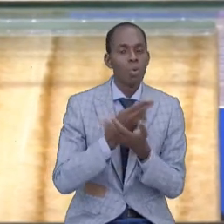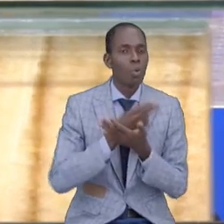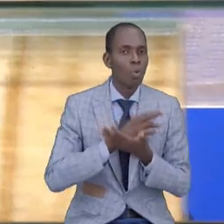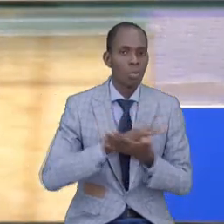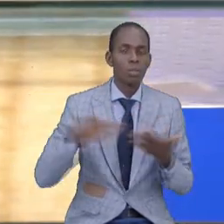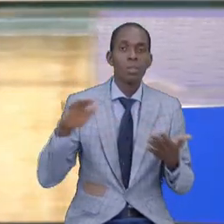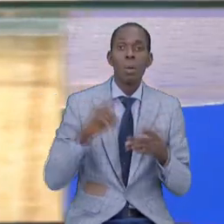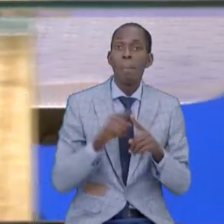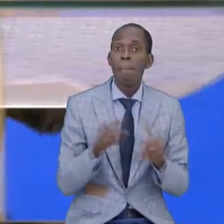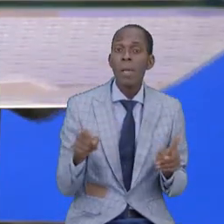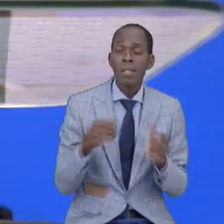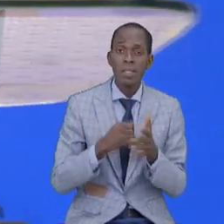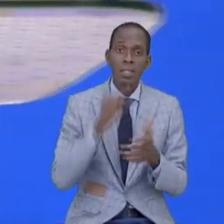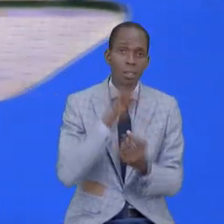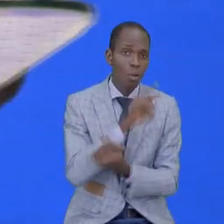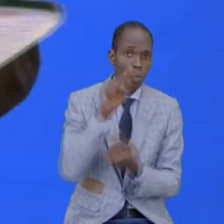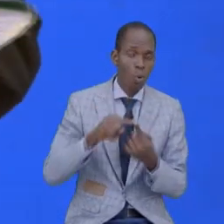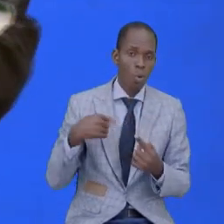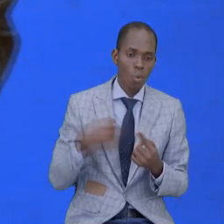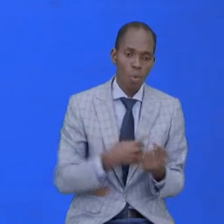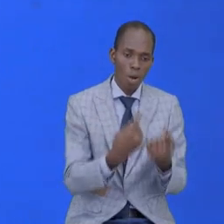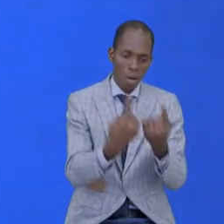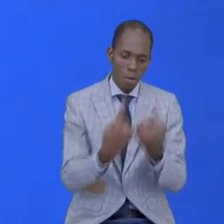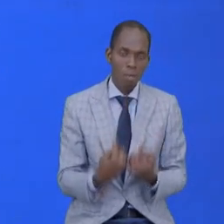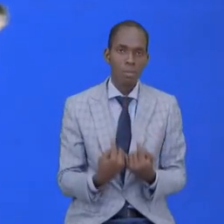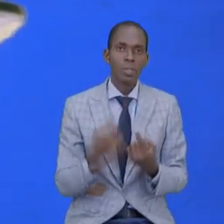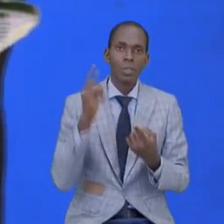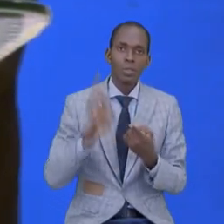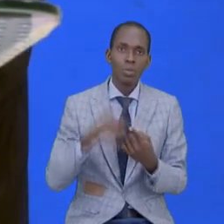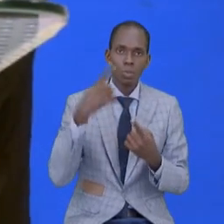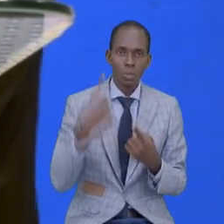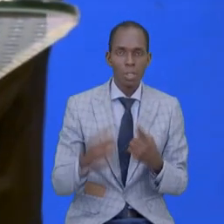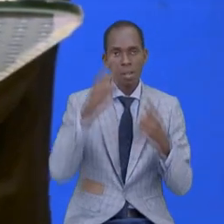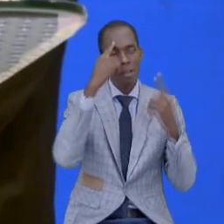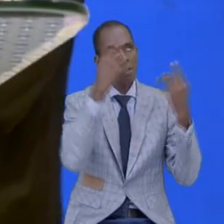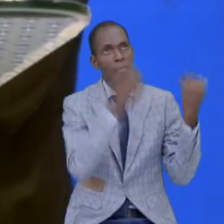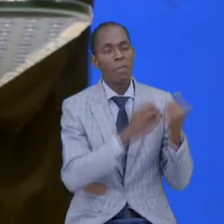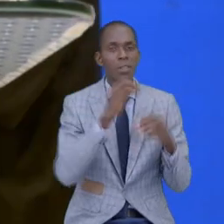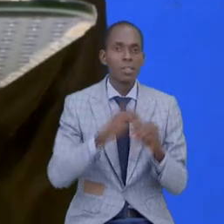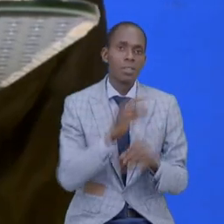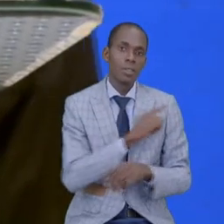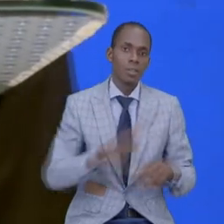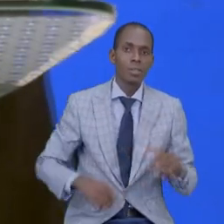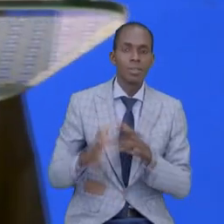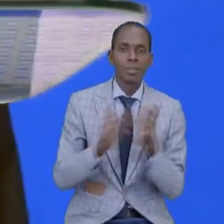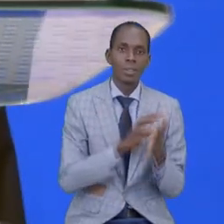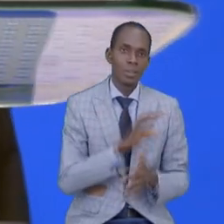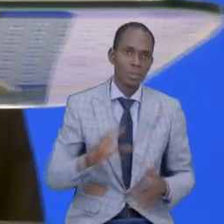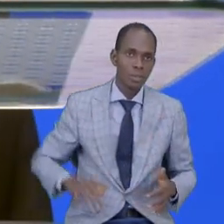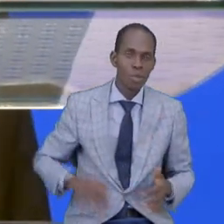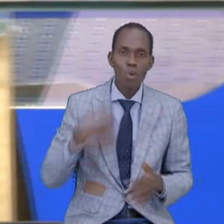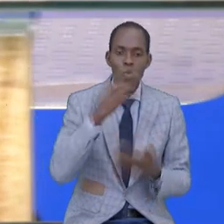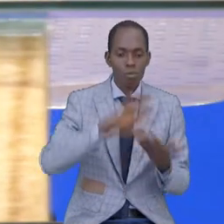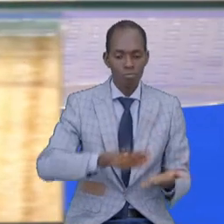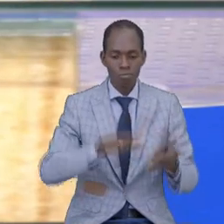But it is when we come to the faith in the Lord Jesus Christ, who died